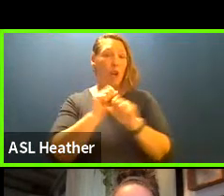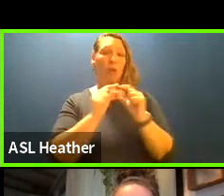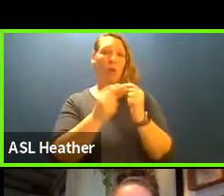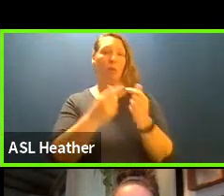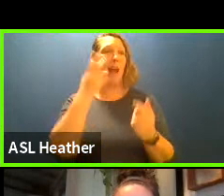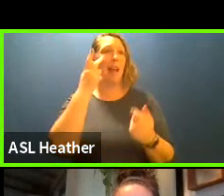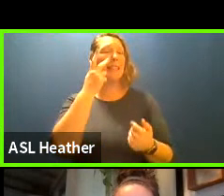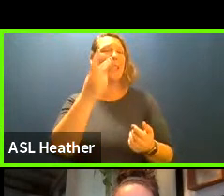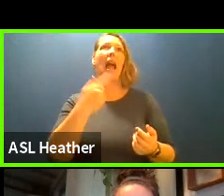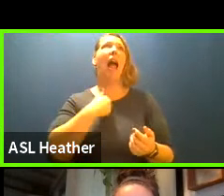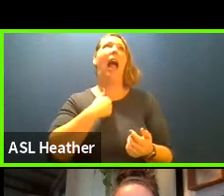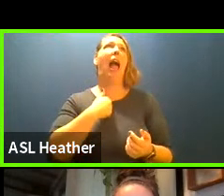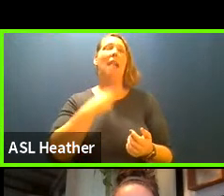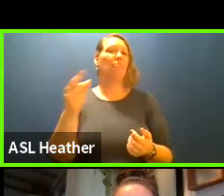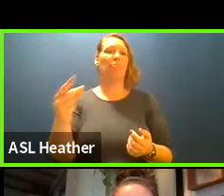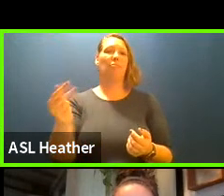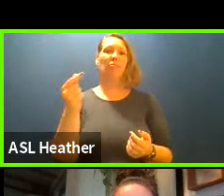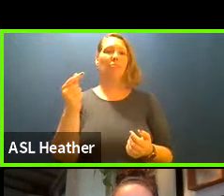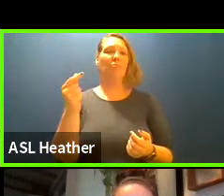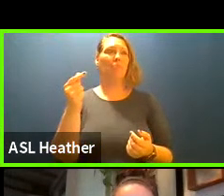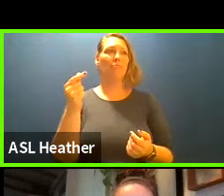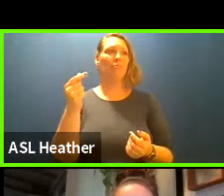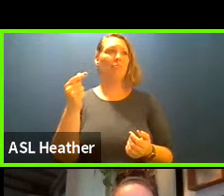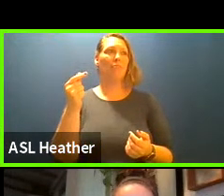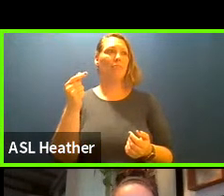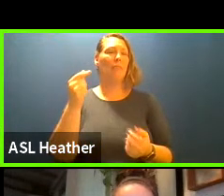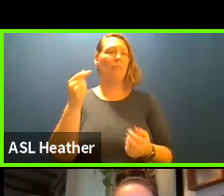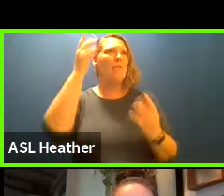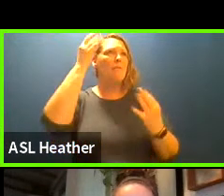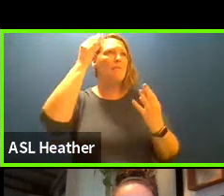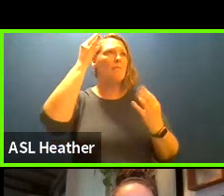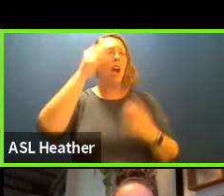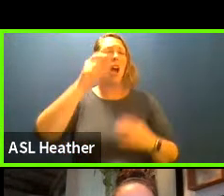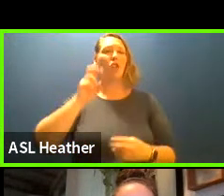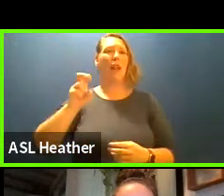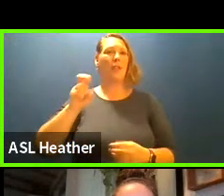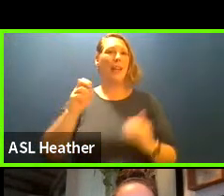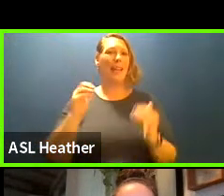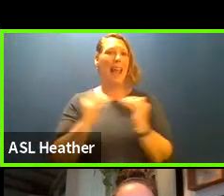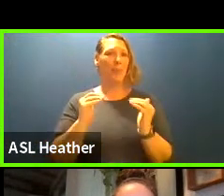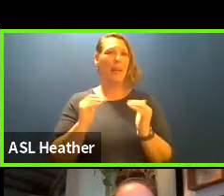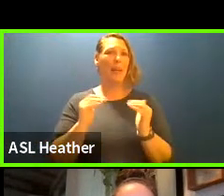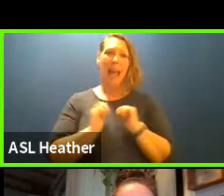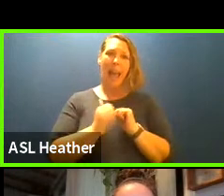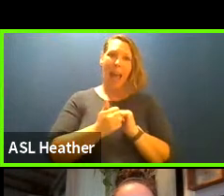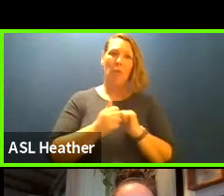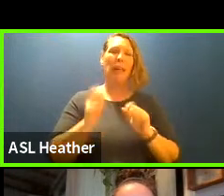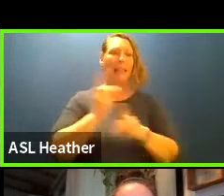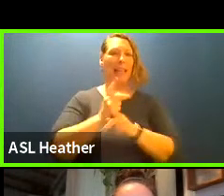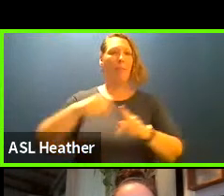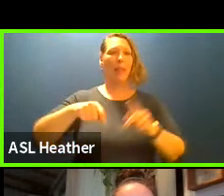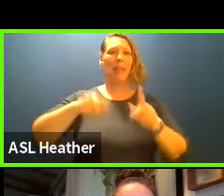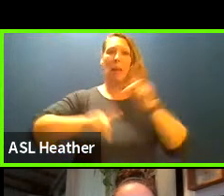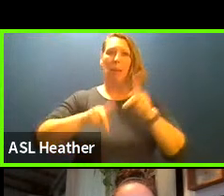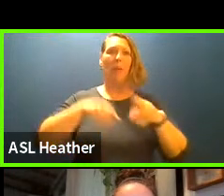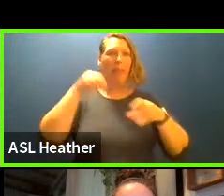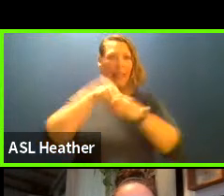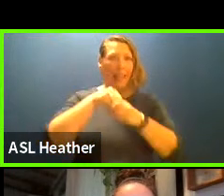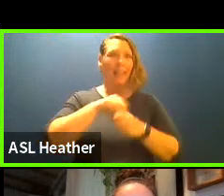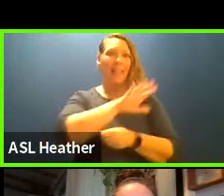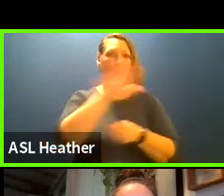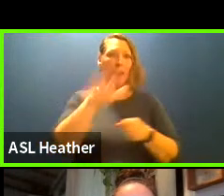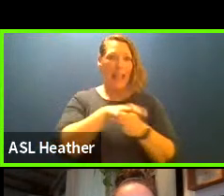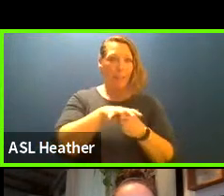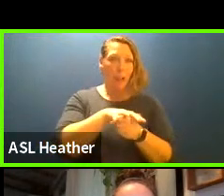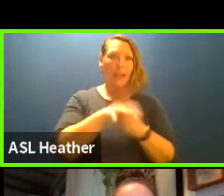I immediately triggered my thoughts around transit equity. How do we keep these people in these neighborhoods? How do we